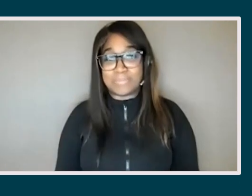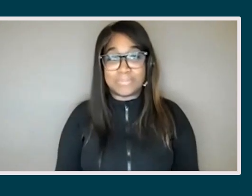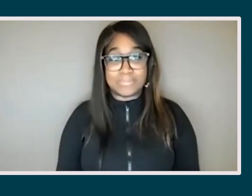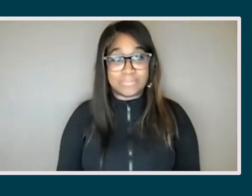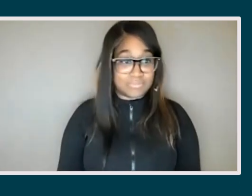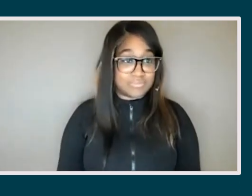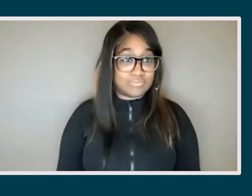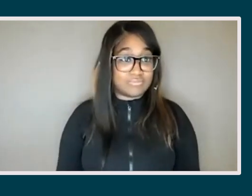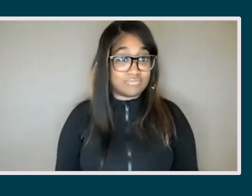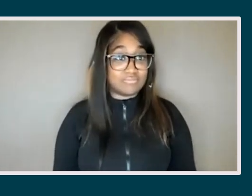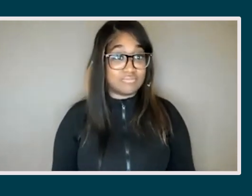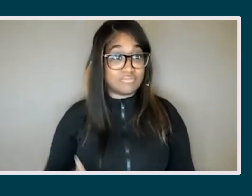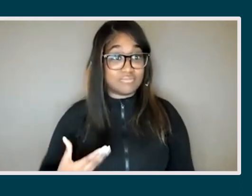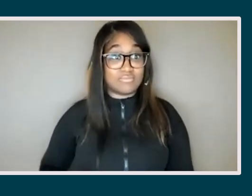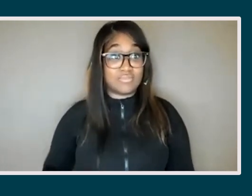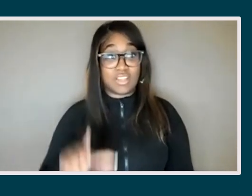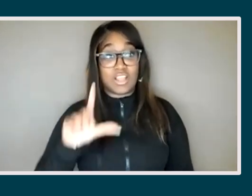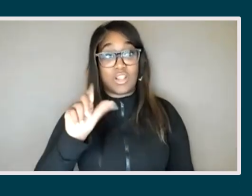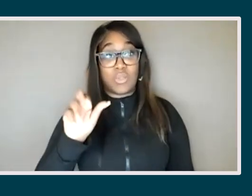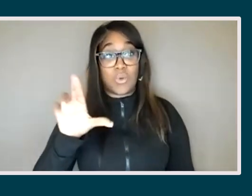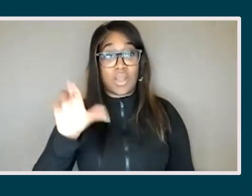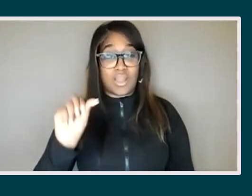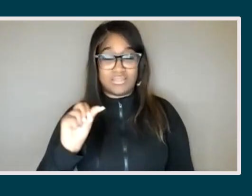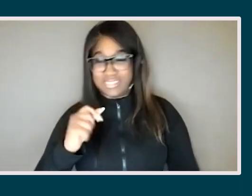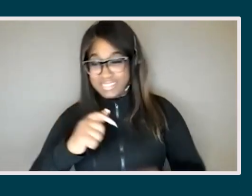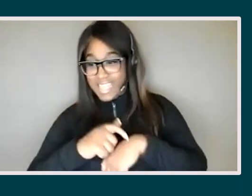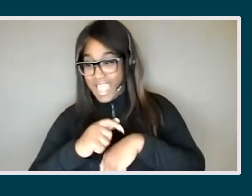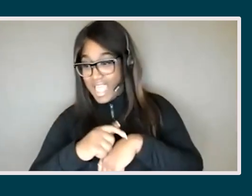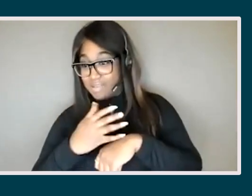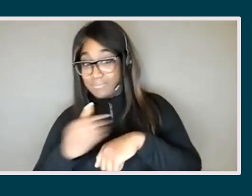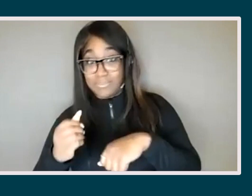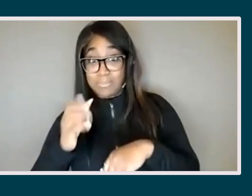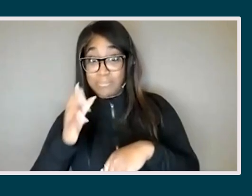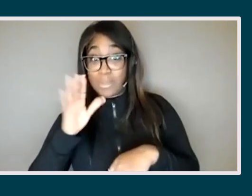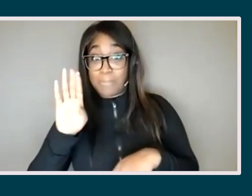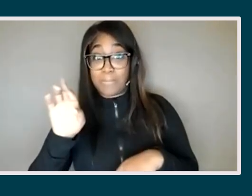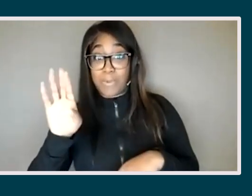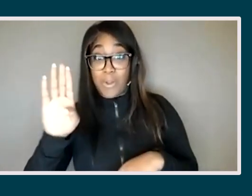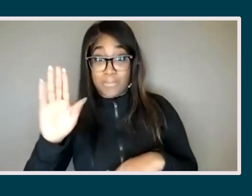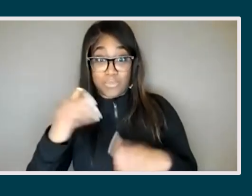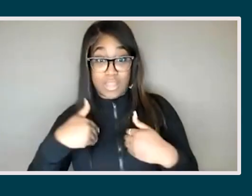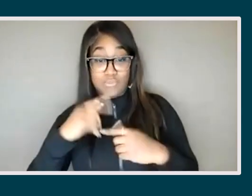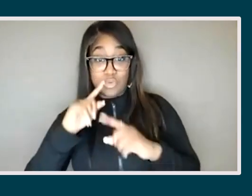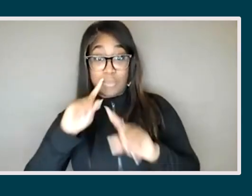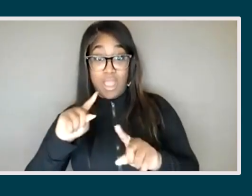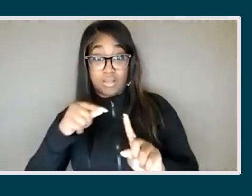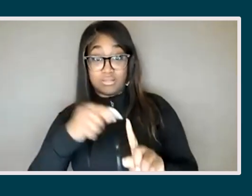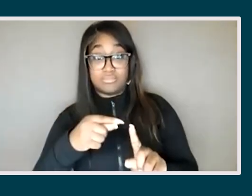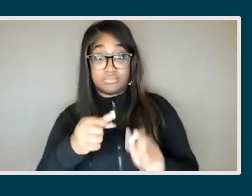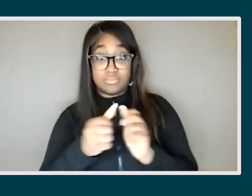This is Laura. I'm curious because I see we're basically at time. Mama Barb, did you have any response to that question of tactics